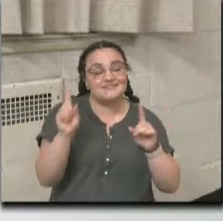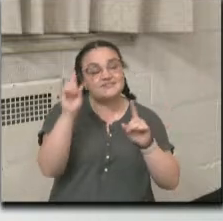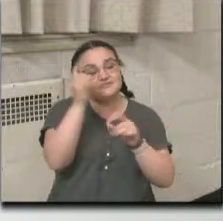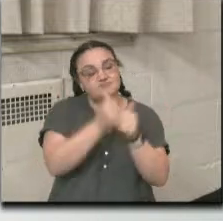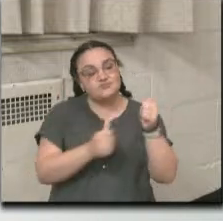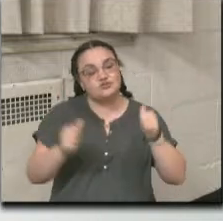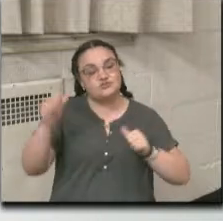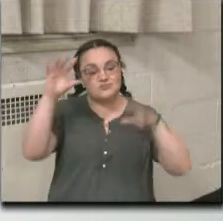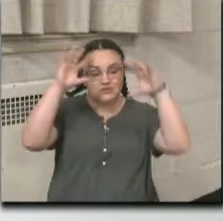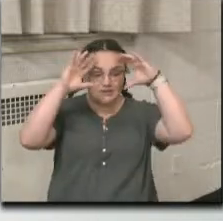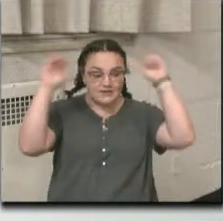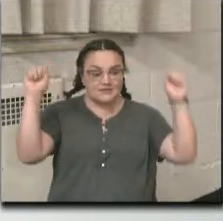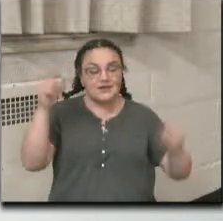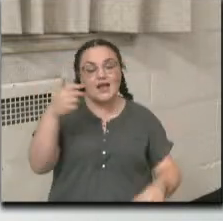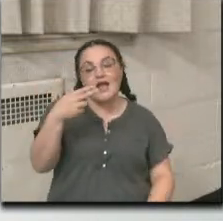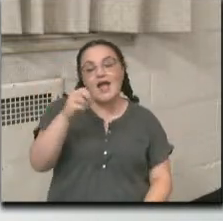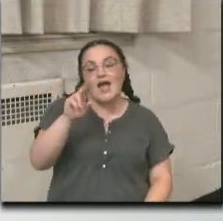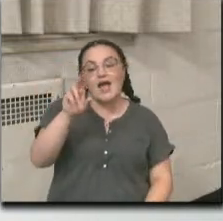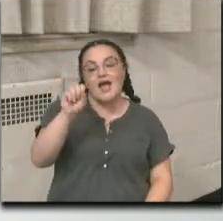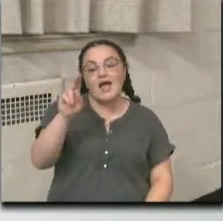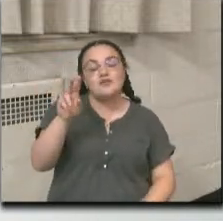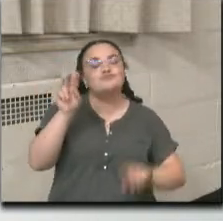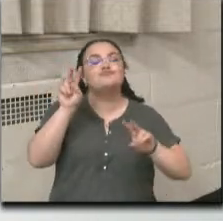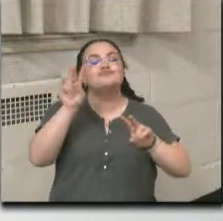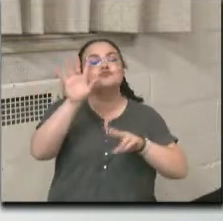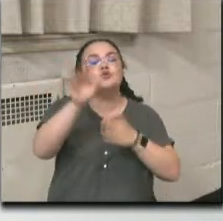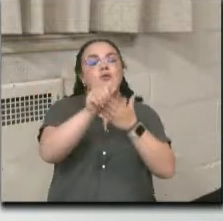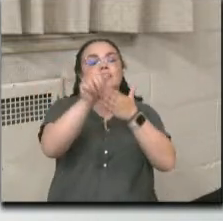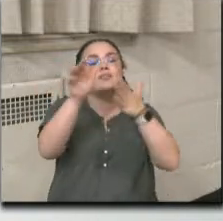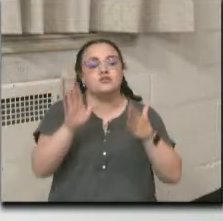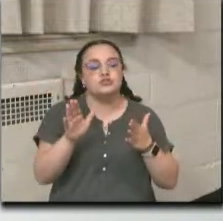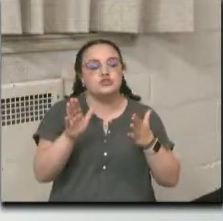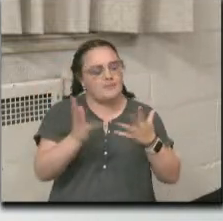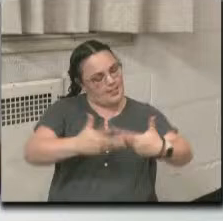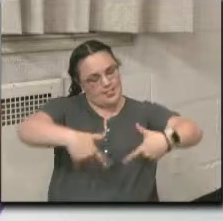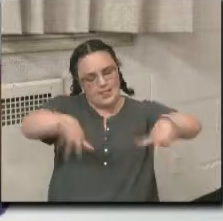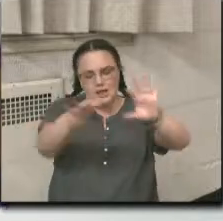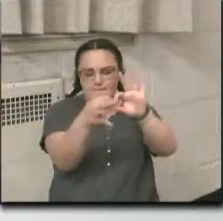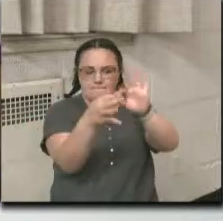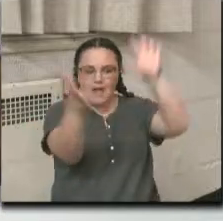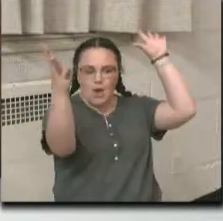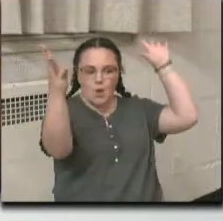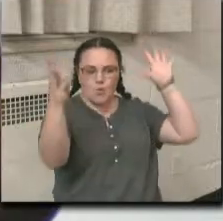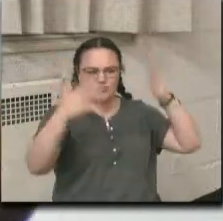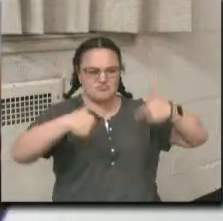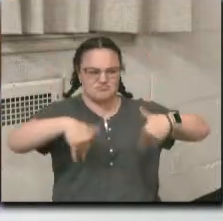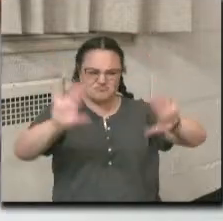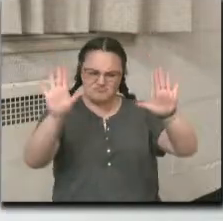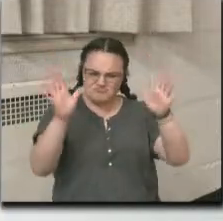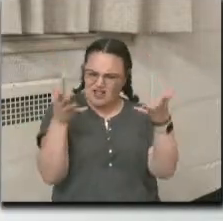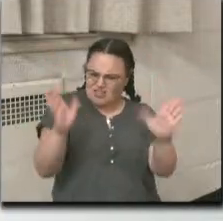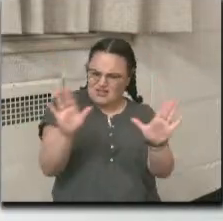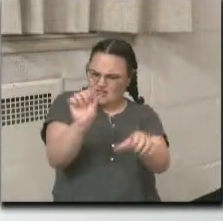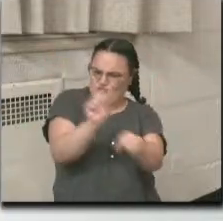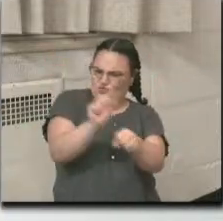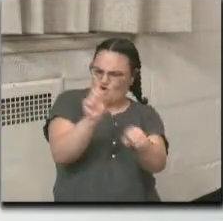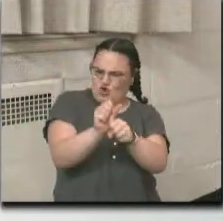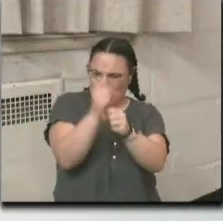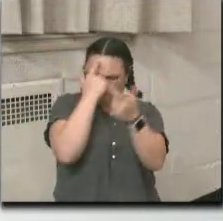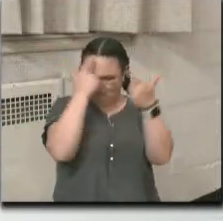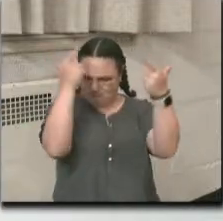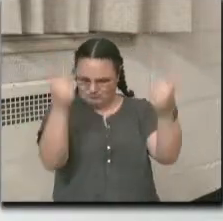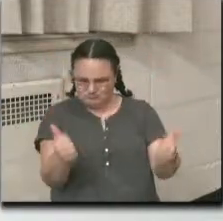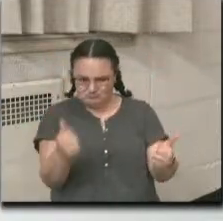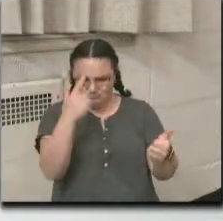House, I look forward to your leadership. Let them go. Let them free them up. Let them make